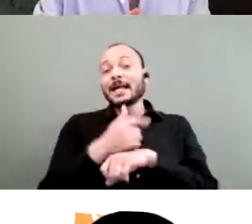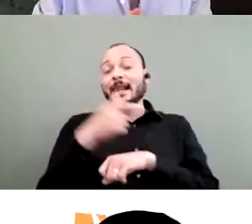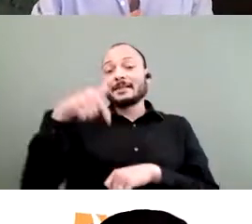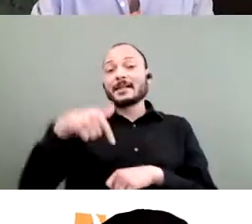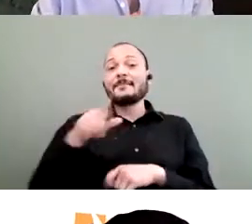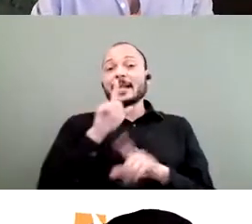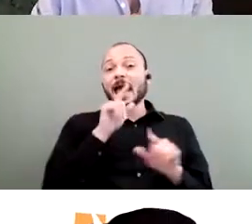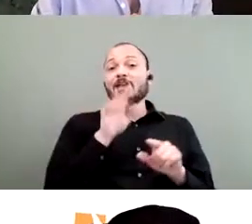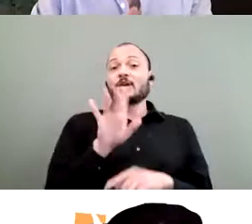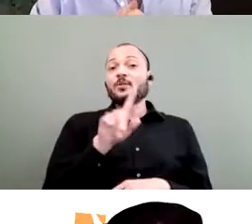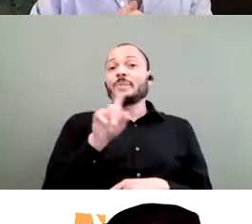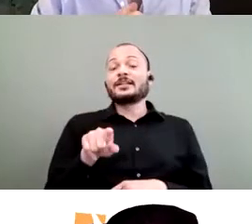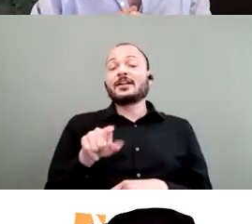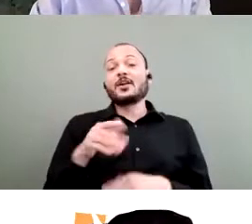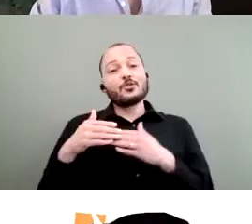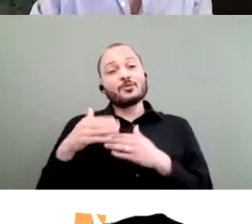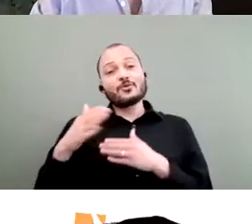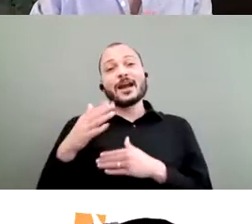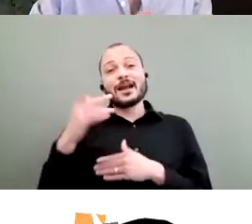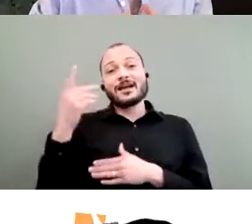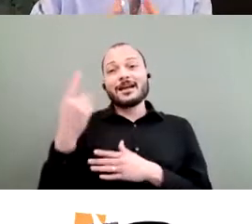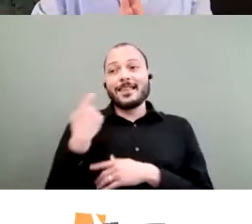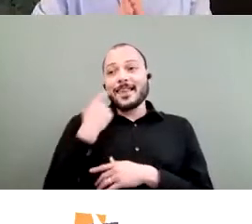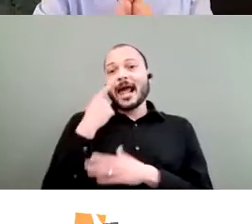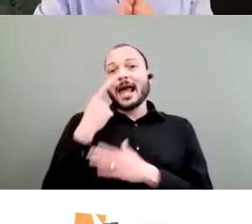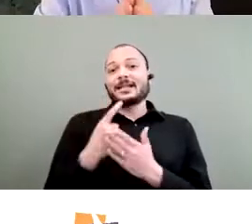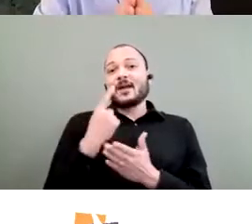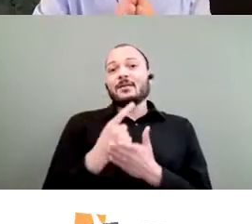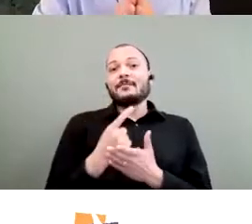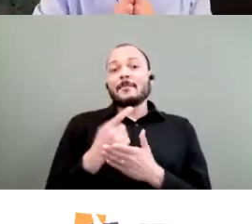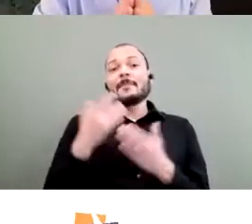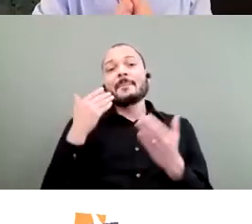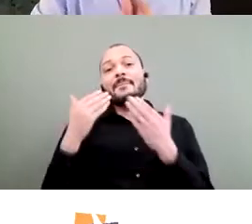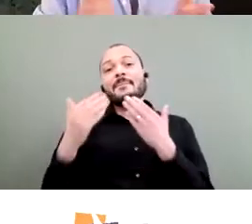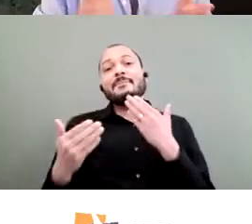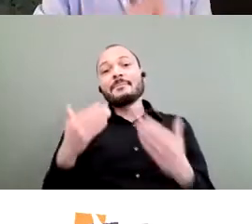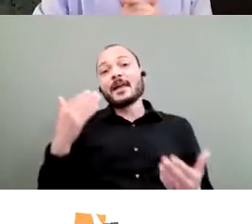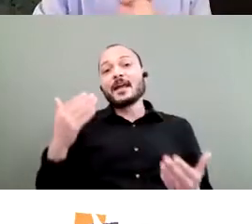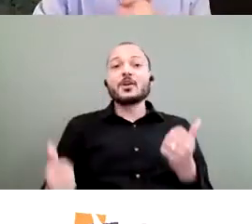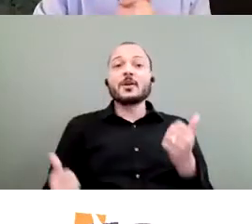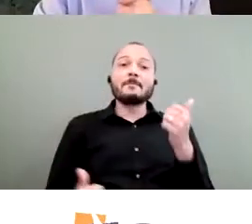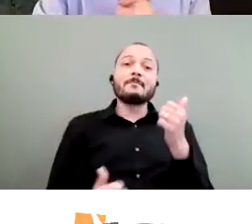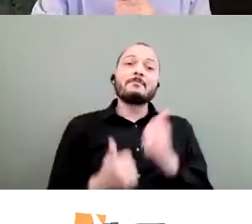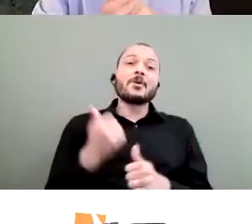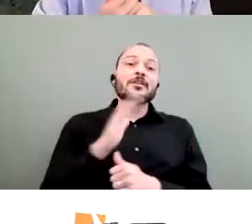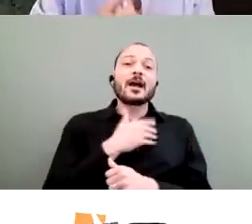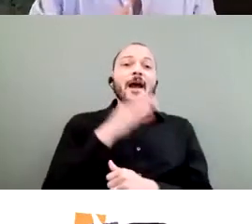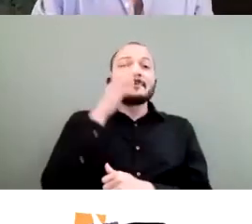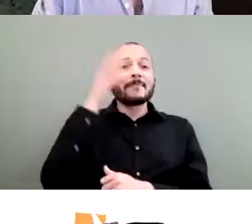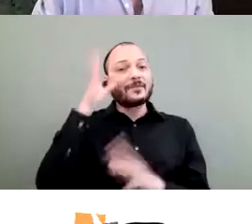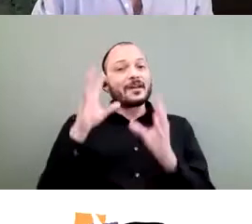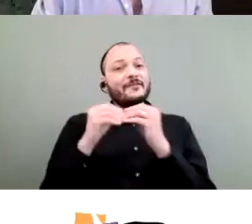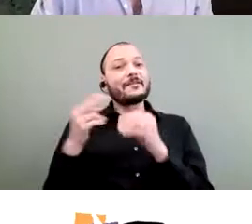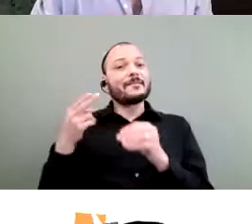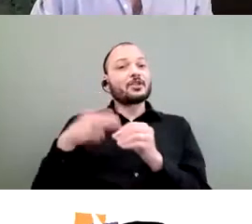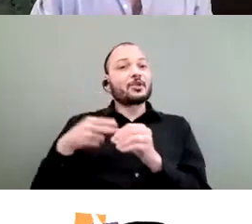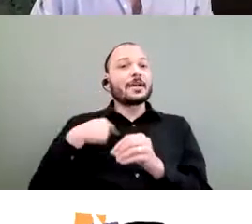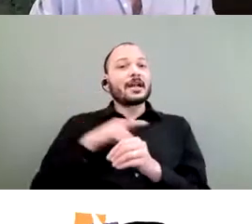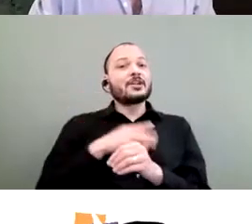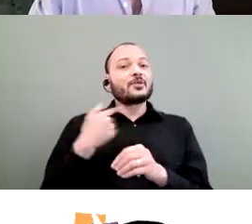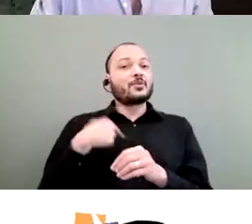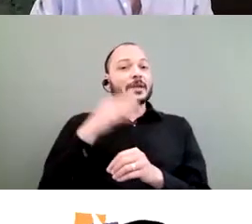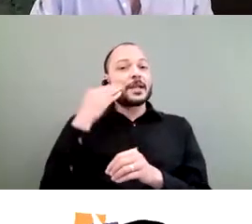questions throughout the last hour. And thank you most particularly to our parents and families for joining us. We know you have so much going